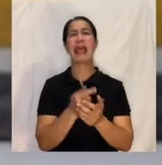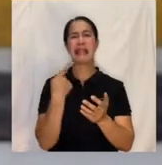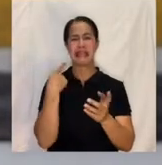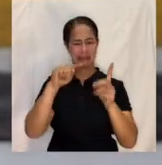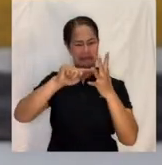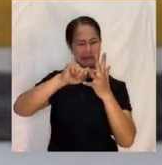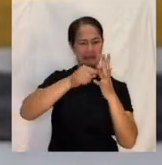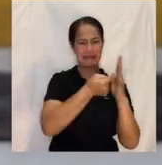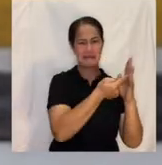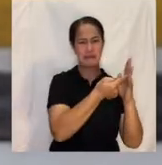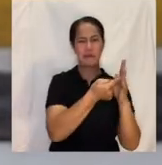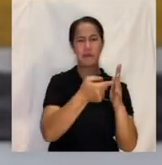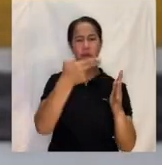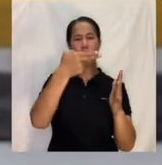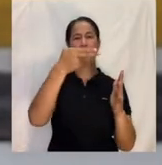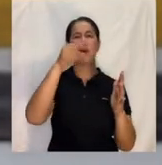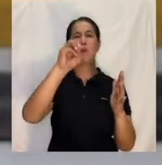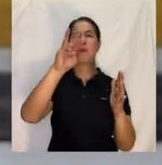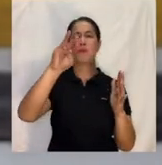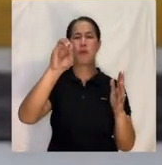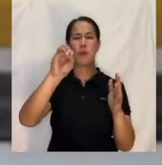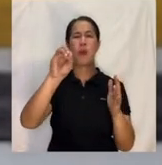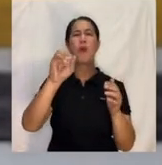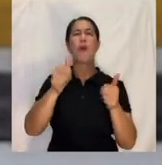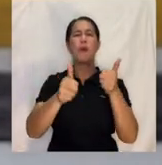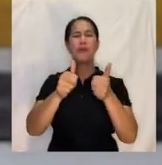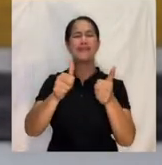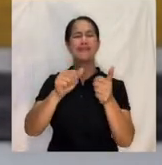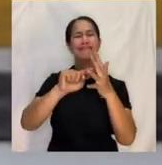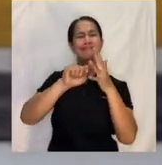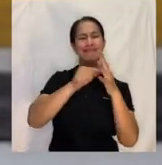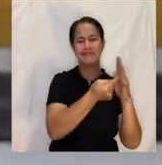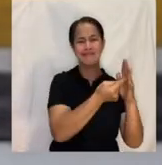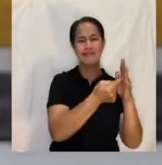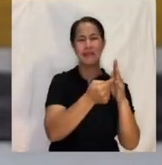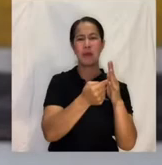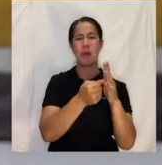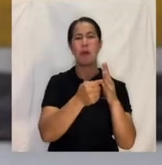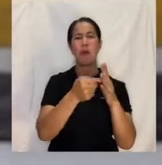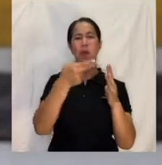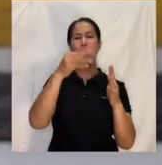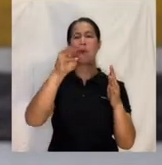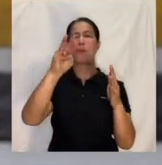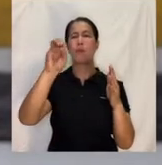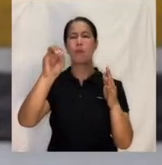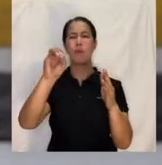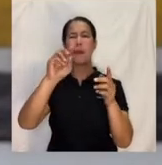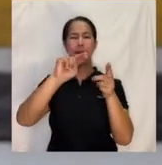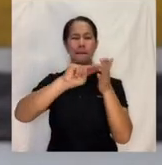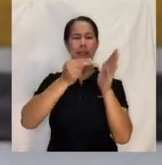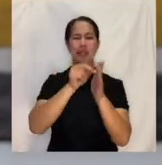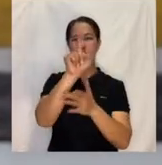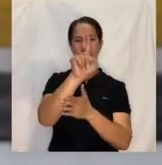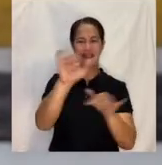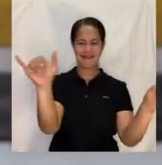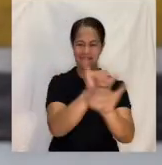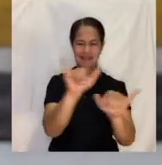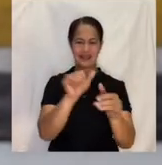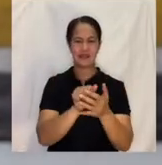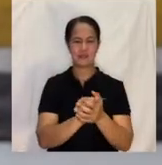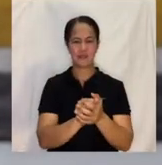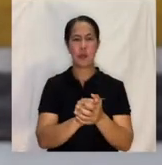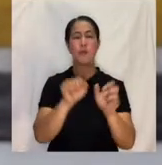Let's start with the prefix homo, which comes from the Greek word homos to mean one and the